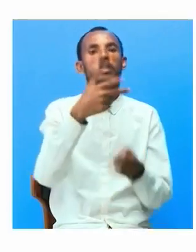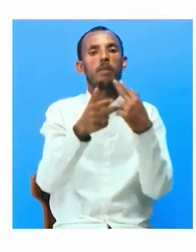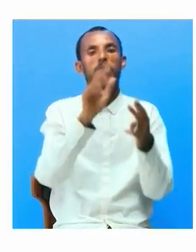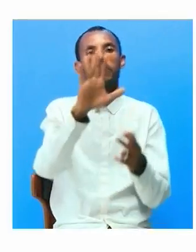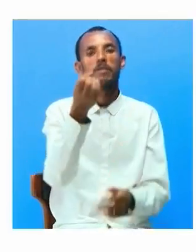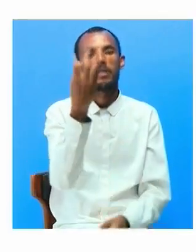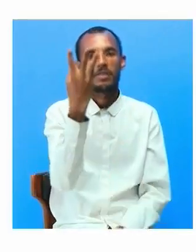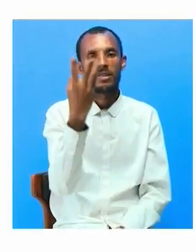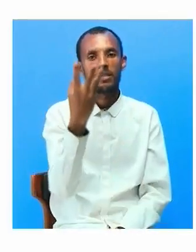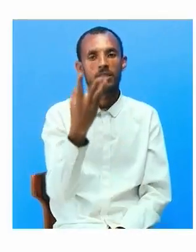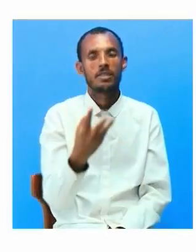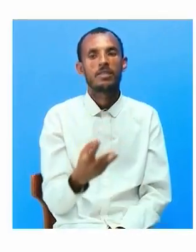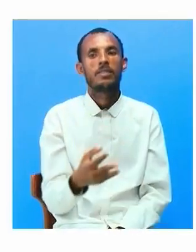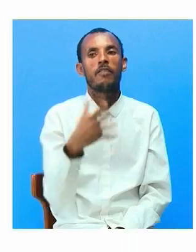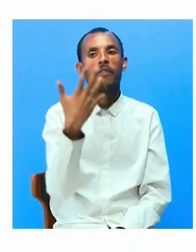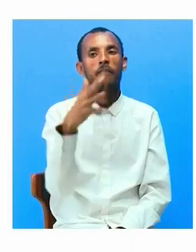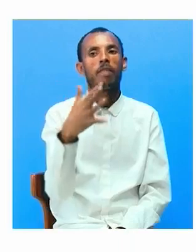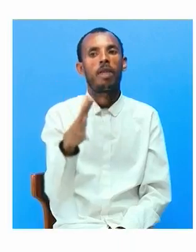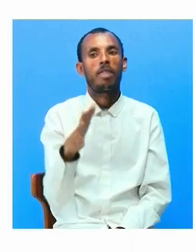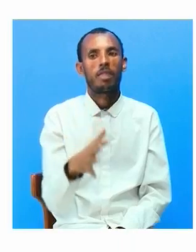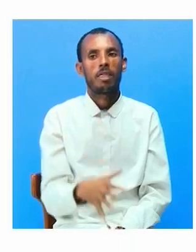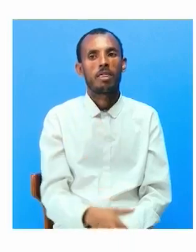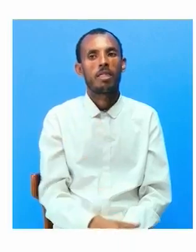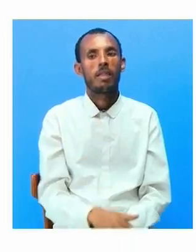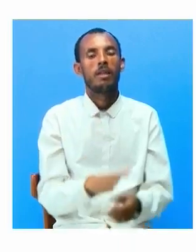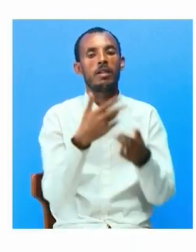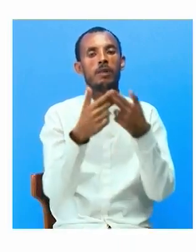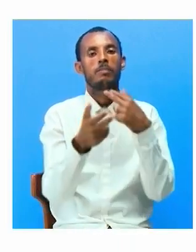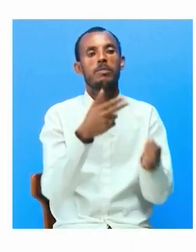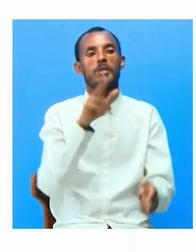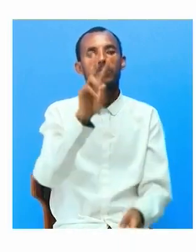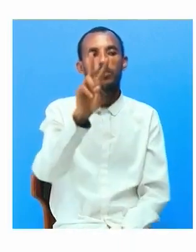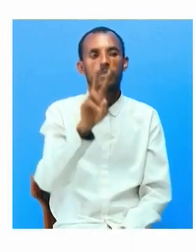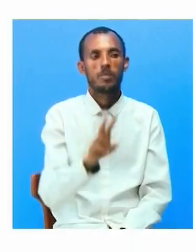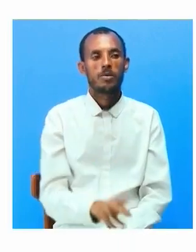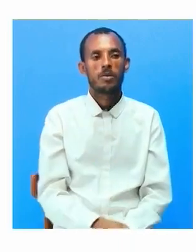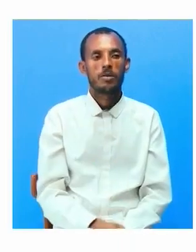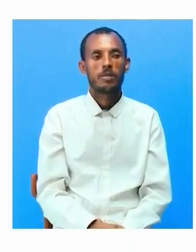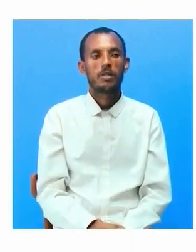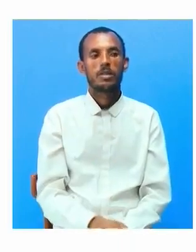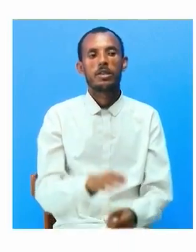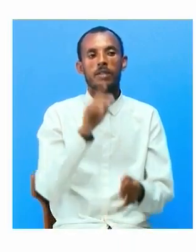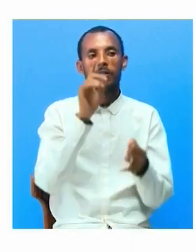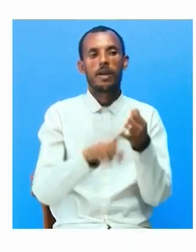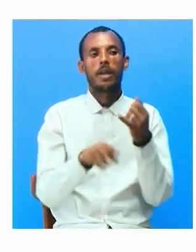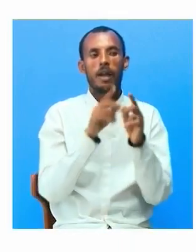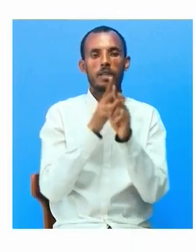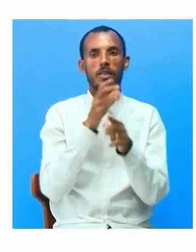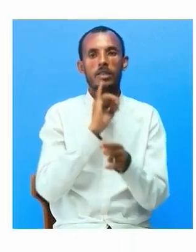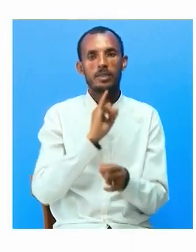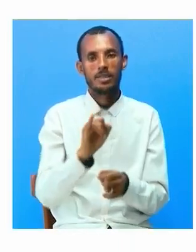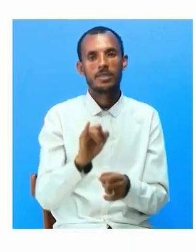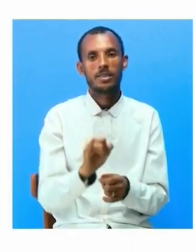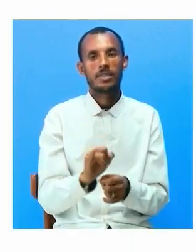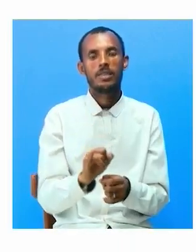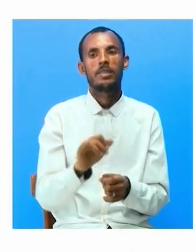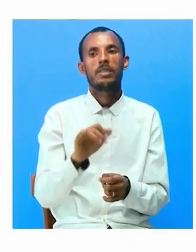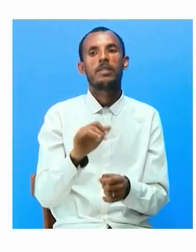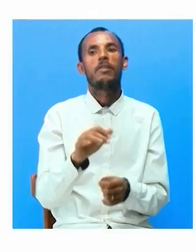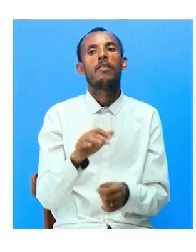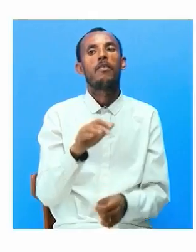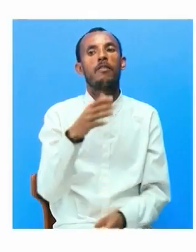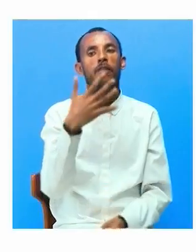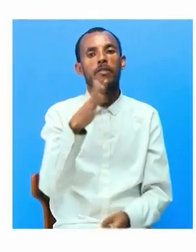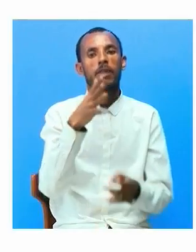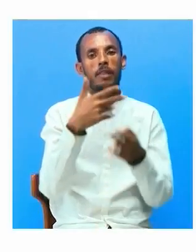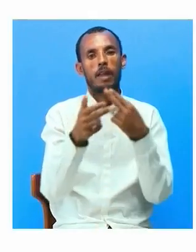3 times 5, good, is 15. 15 times 2, the final answer will be 3. The sign